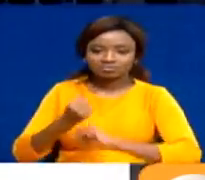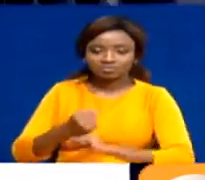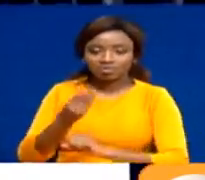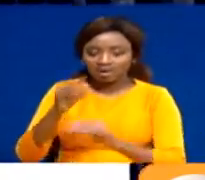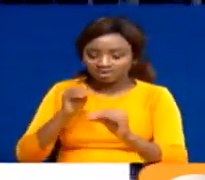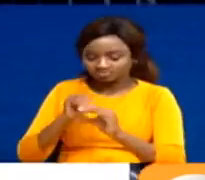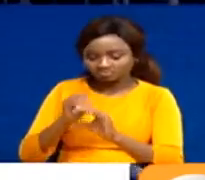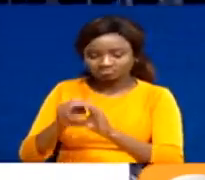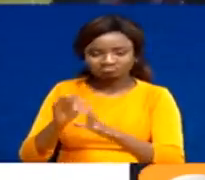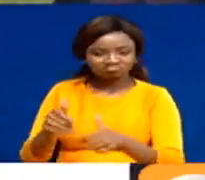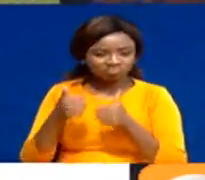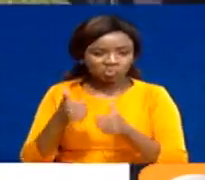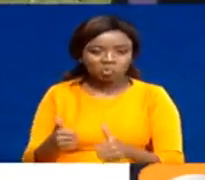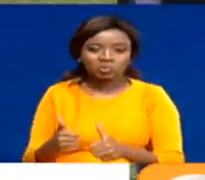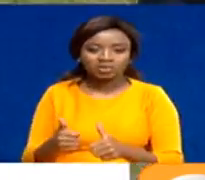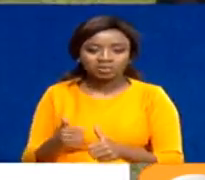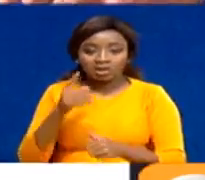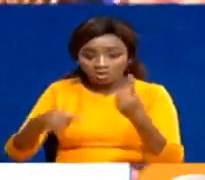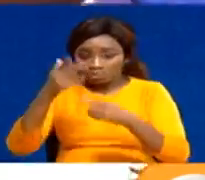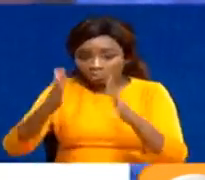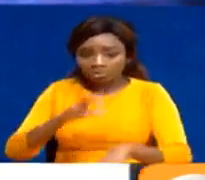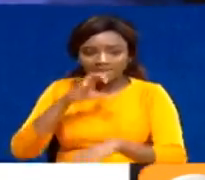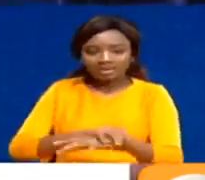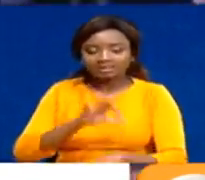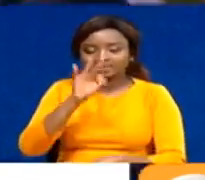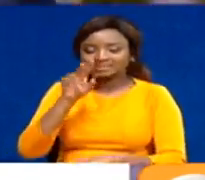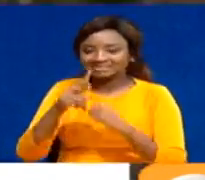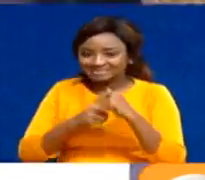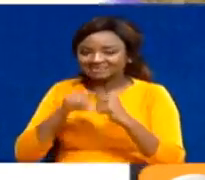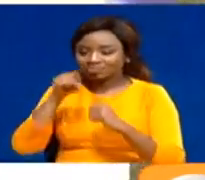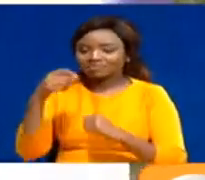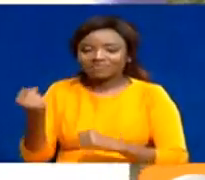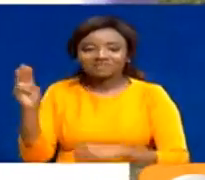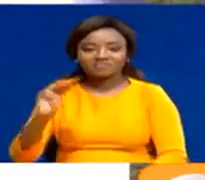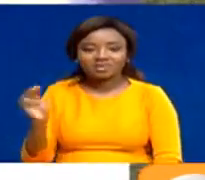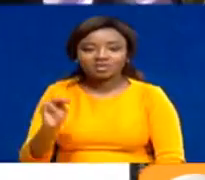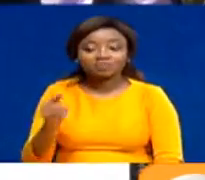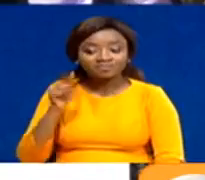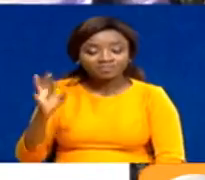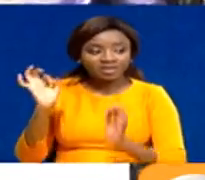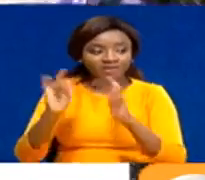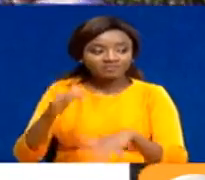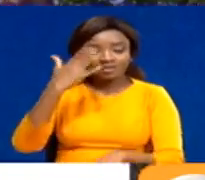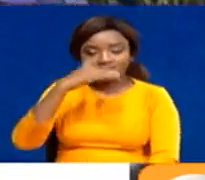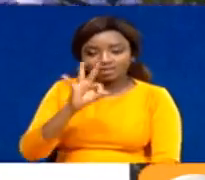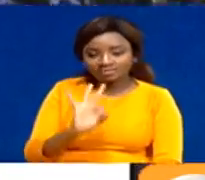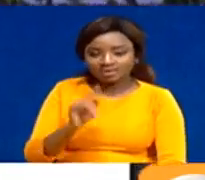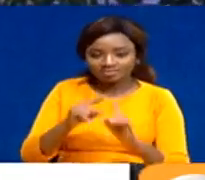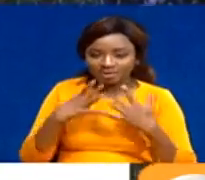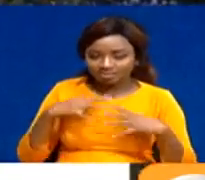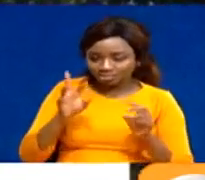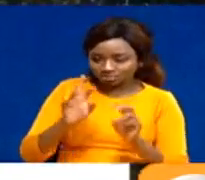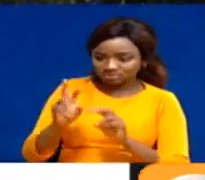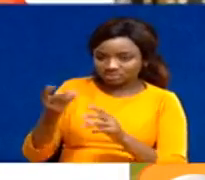into the golf event, with a winner taking home a cool 37.5 million shillings. It is a three-day event, but the sponsors see value for